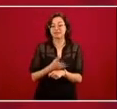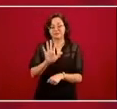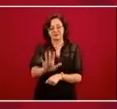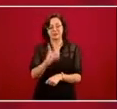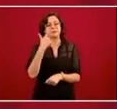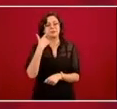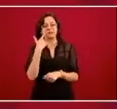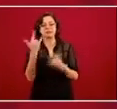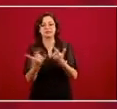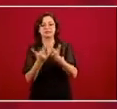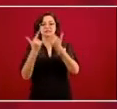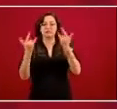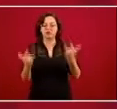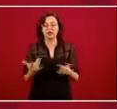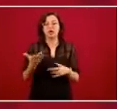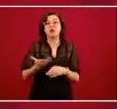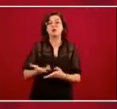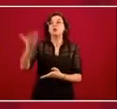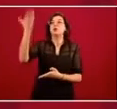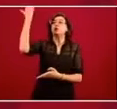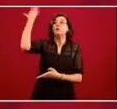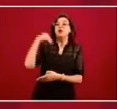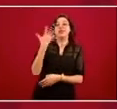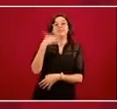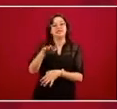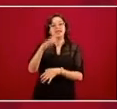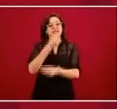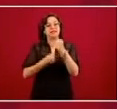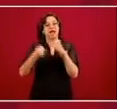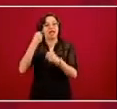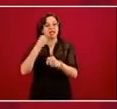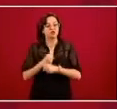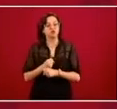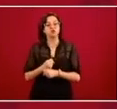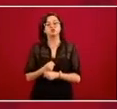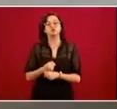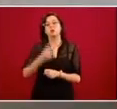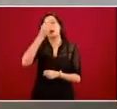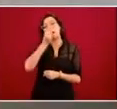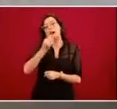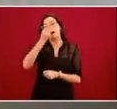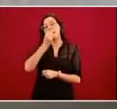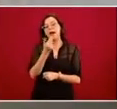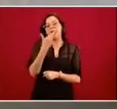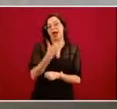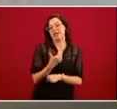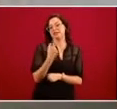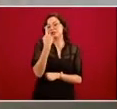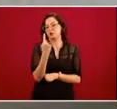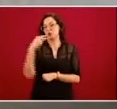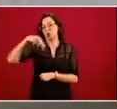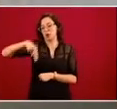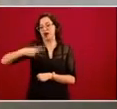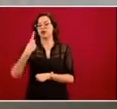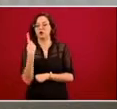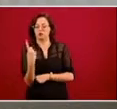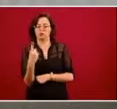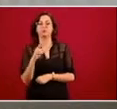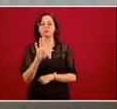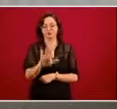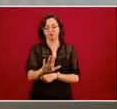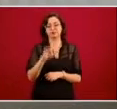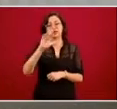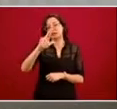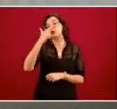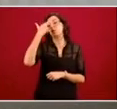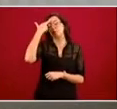for you to get an idea of the sort of consequences that we could be seeing, let's talk about the experience we had 10 years ago with the pandemic